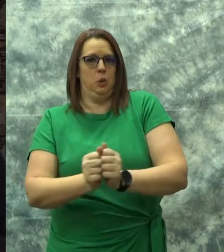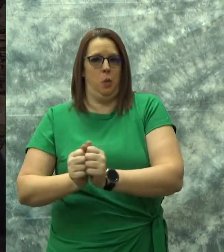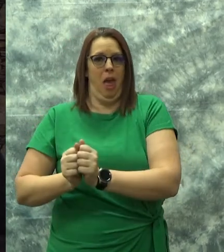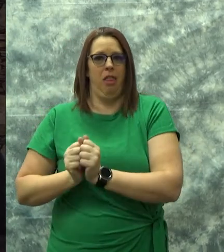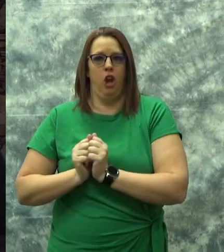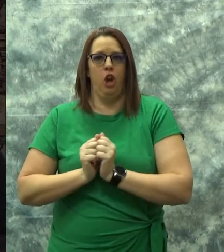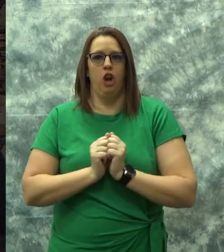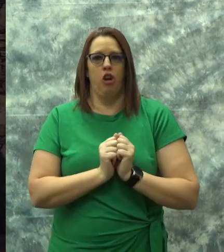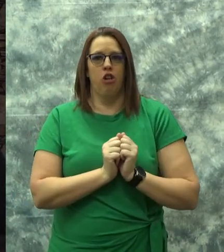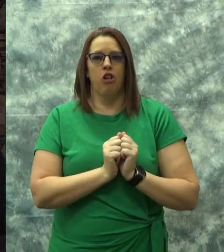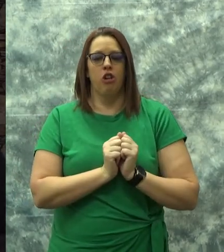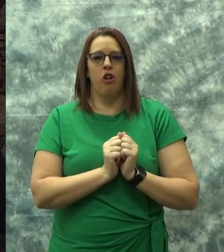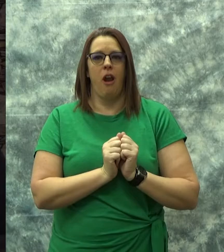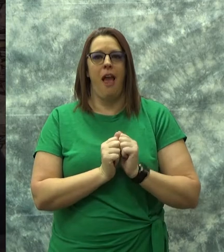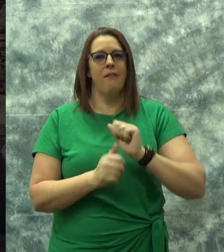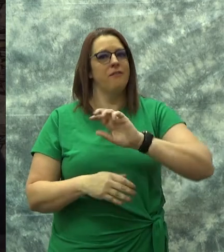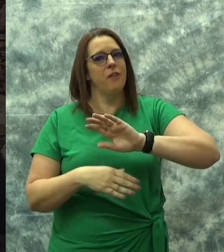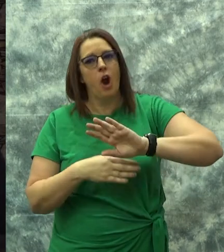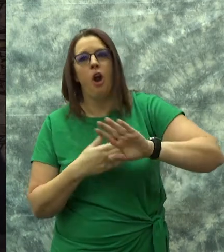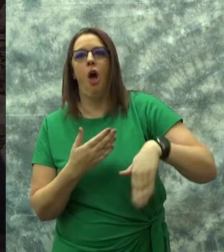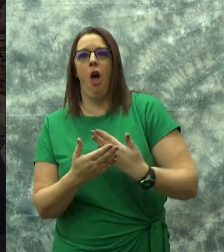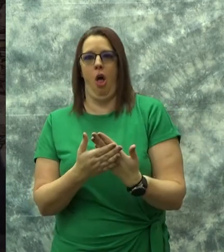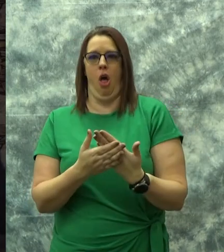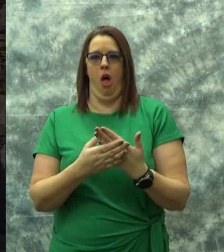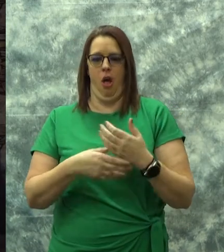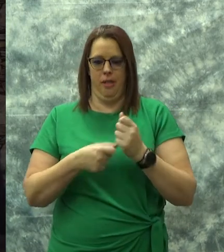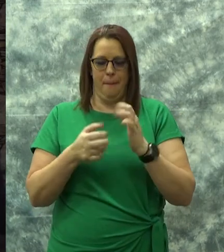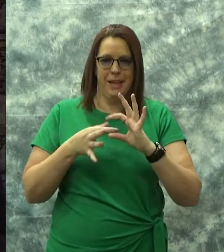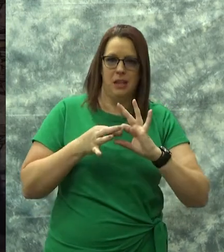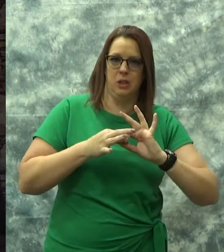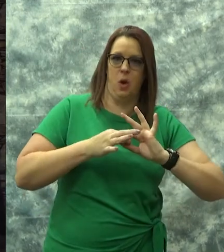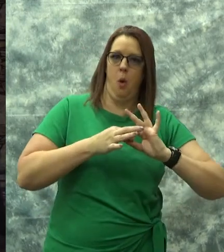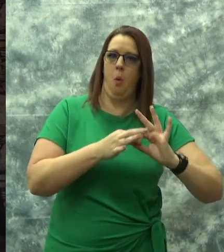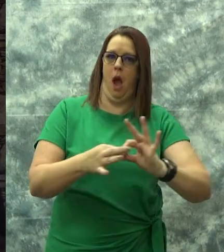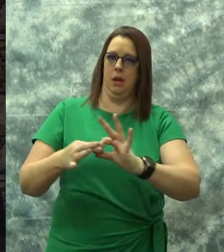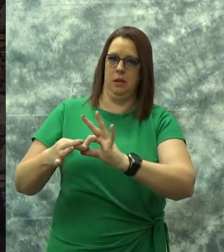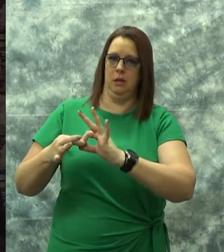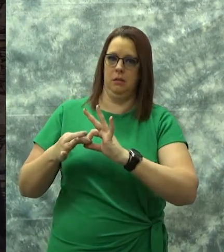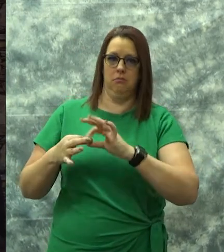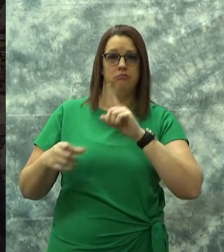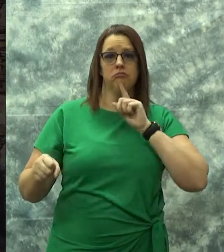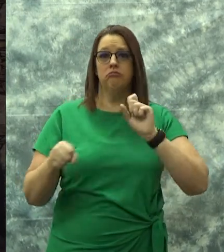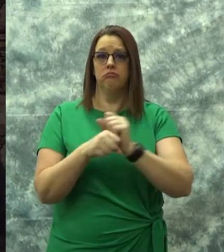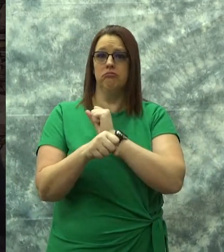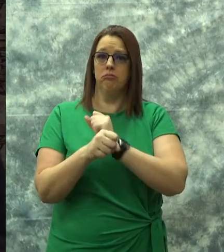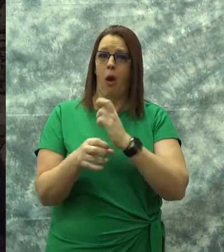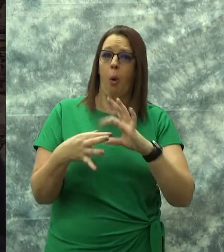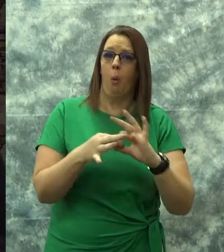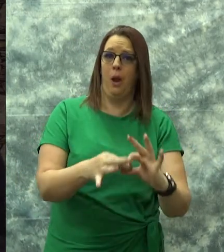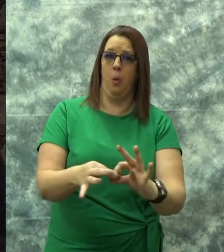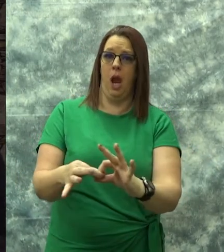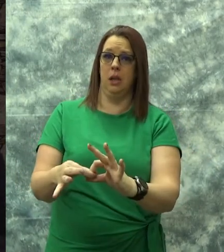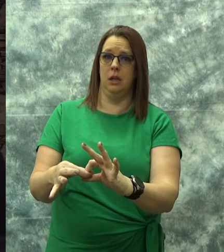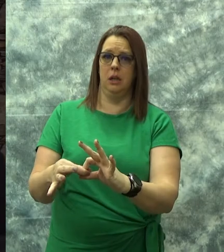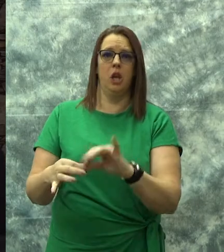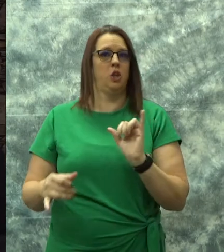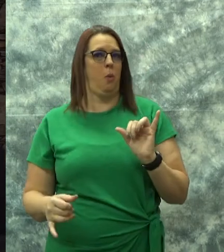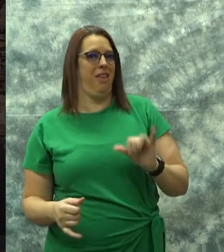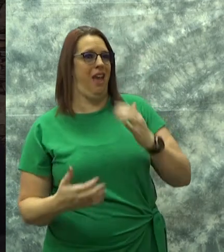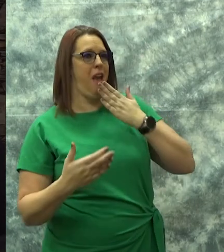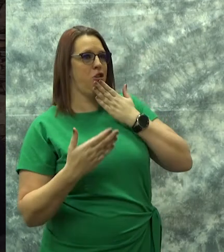together. And for all that makes us one, for we are one. And with